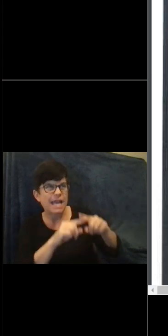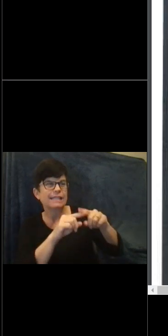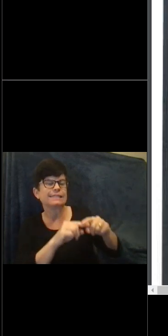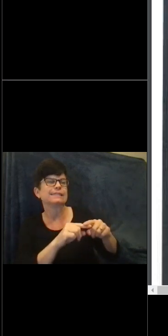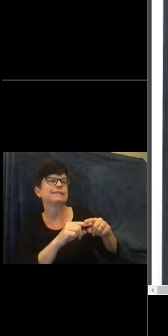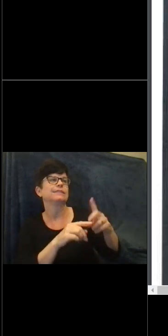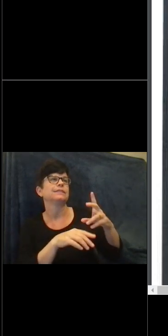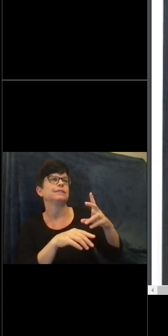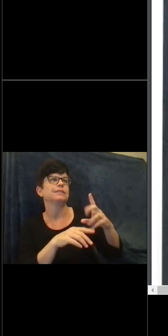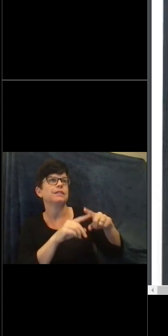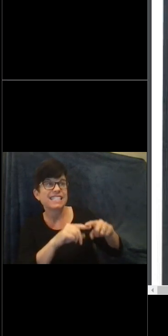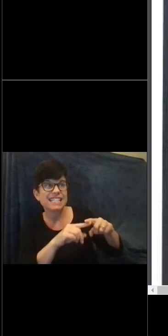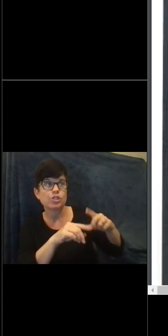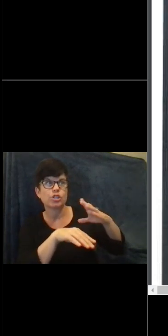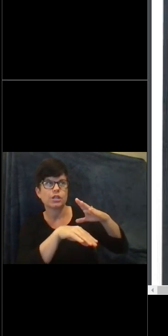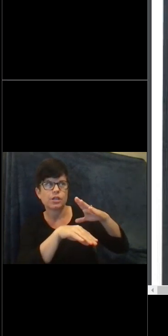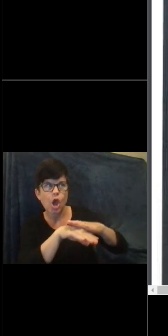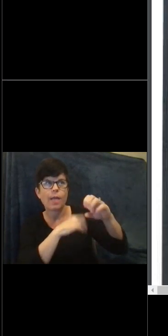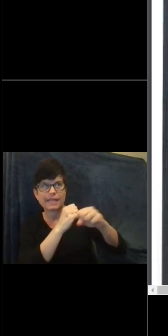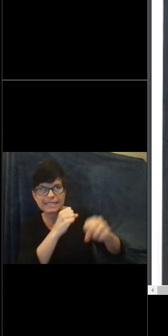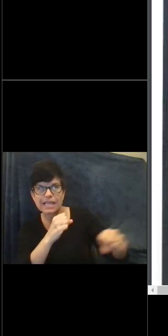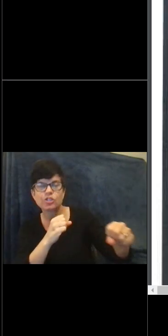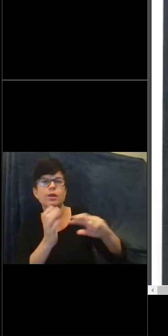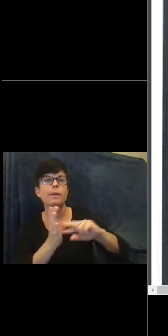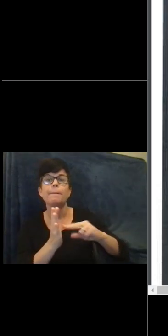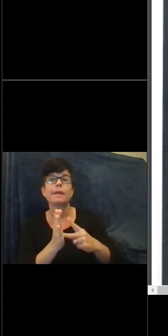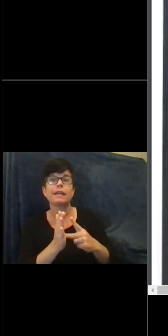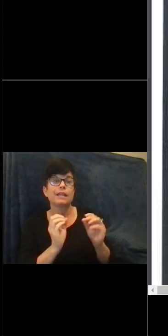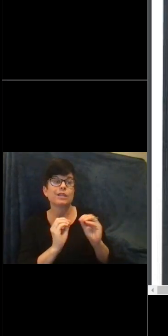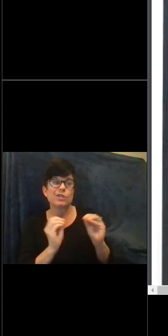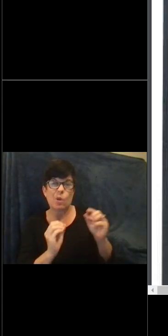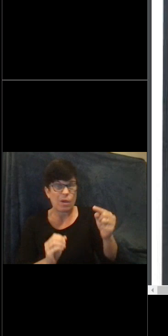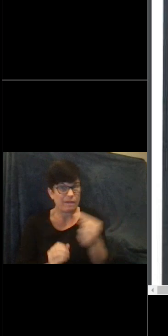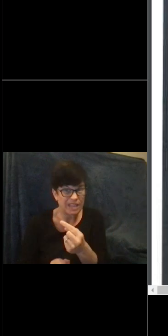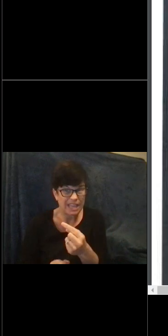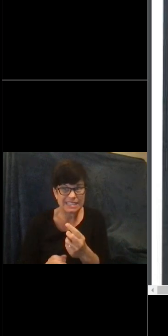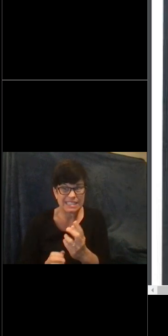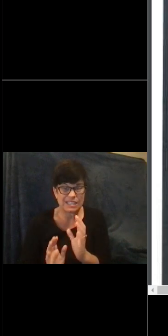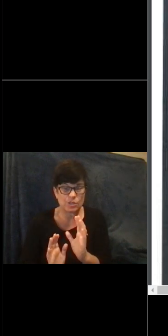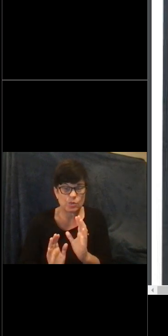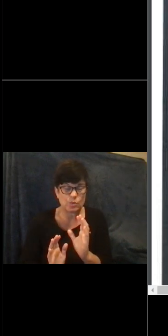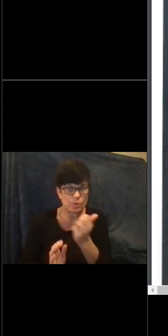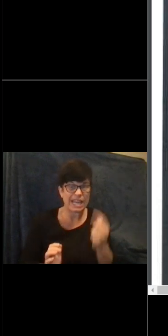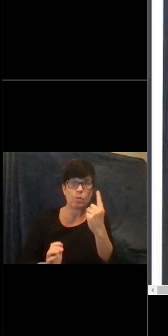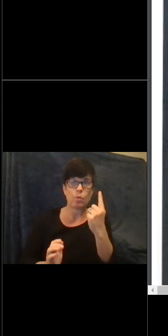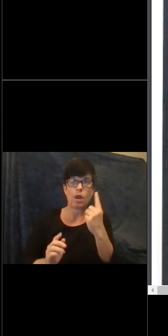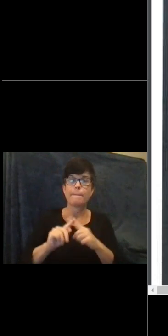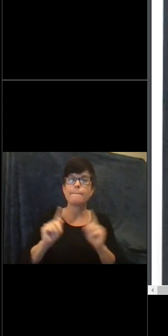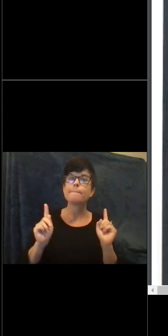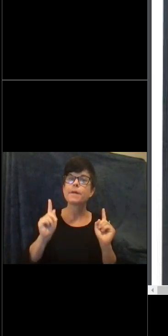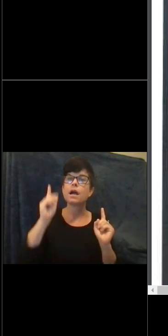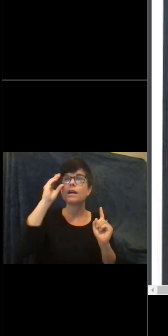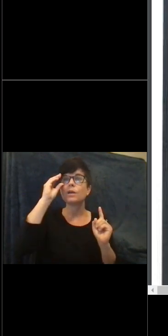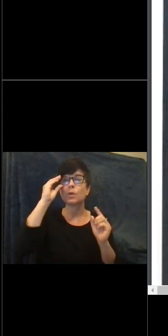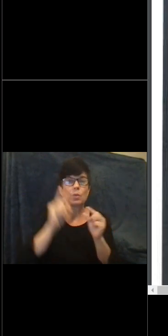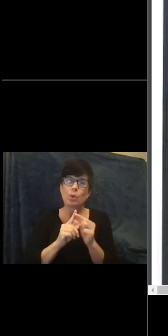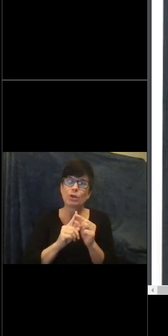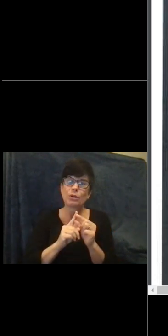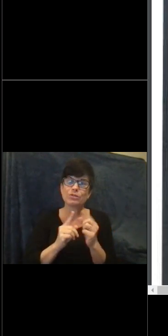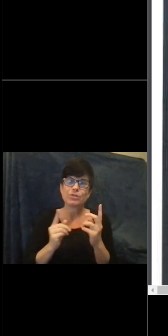and no offense to anyone, but words are just